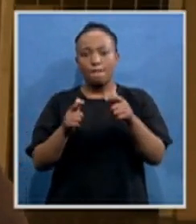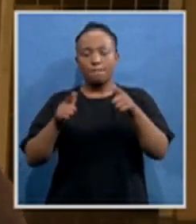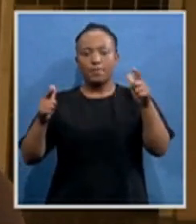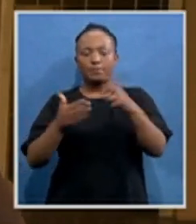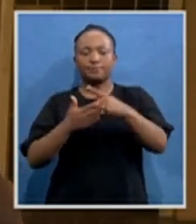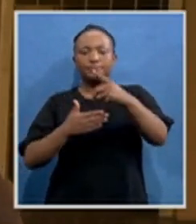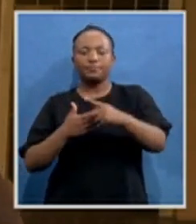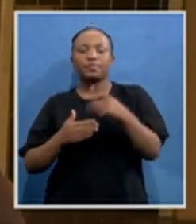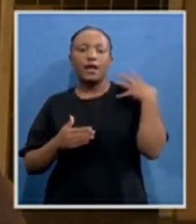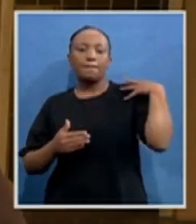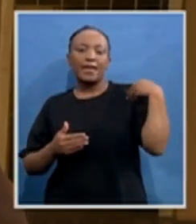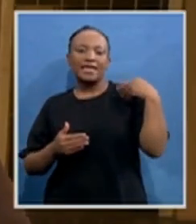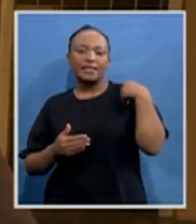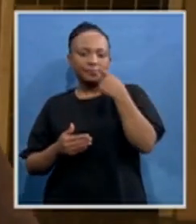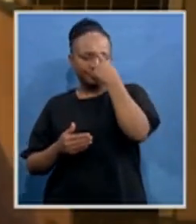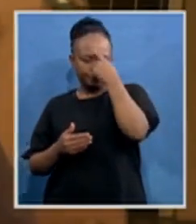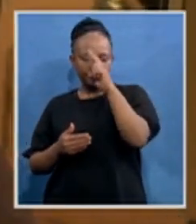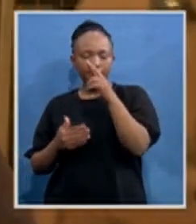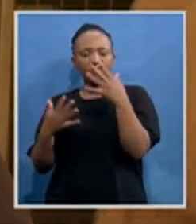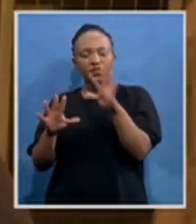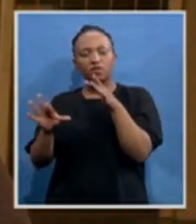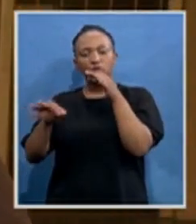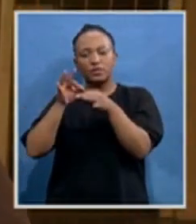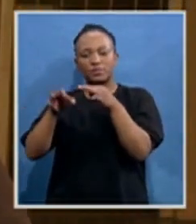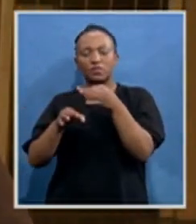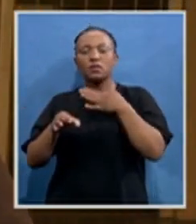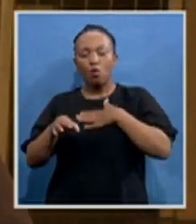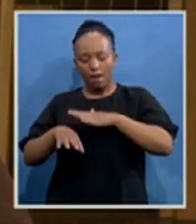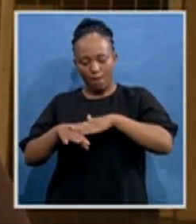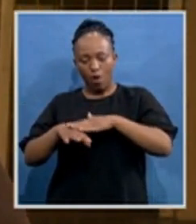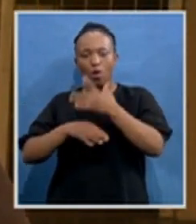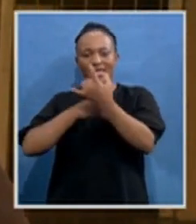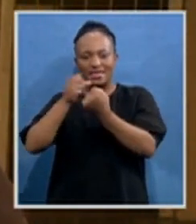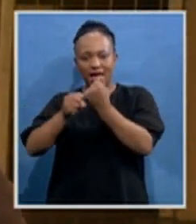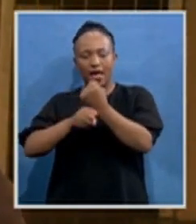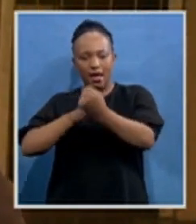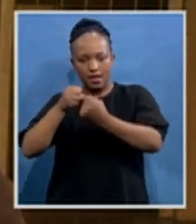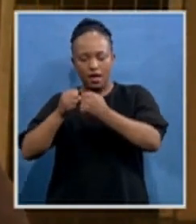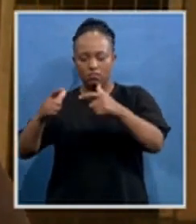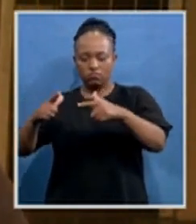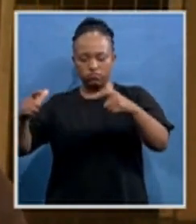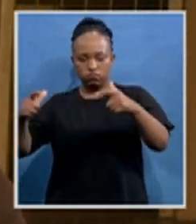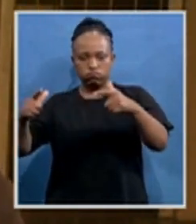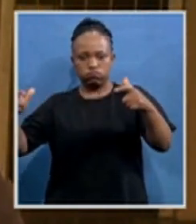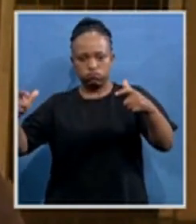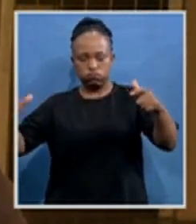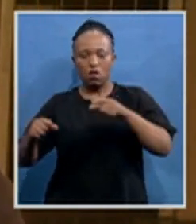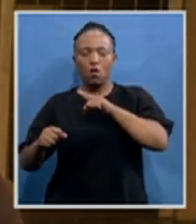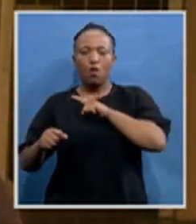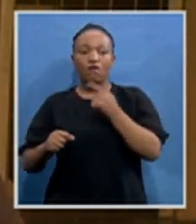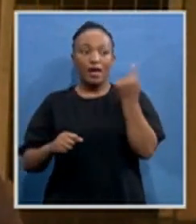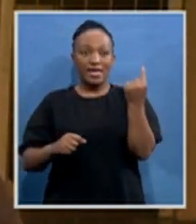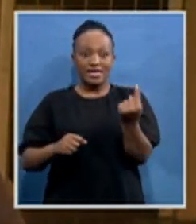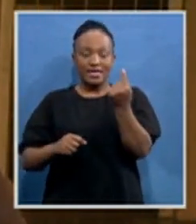they want to expand on it every year so that they come to a point where each and every correctional facility in the country